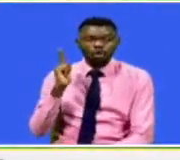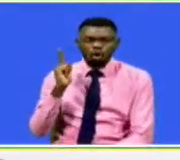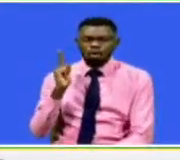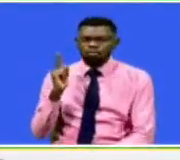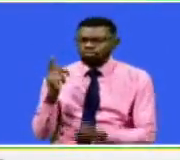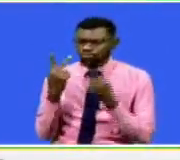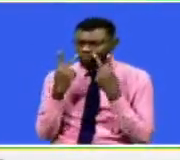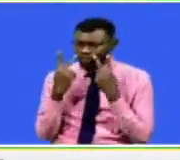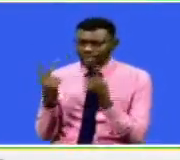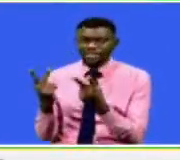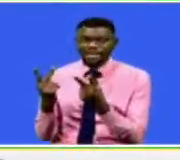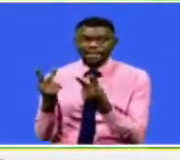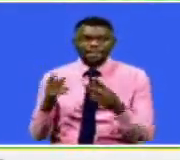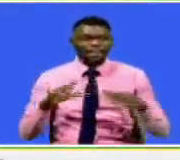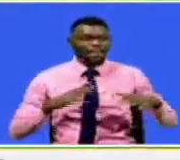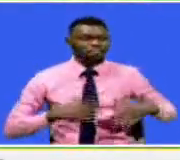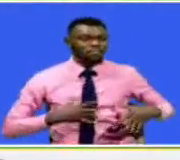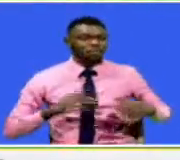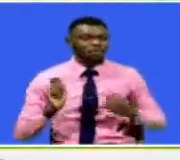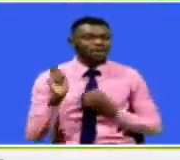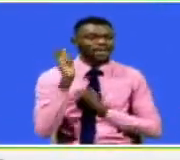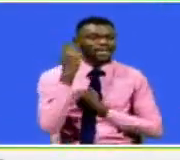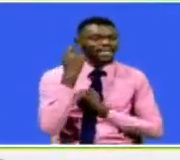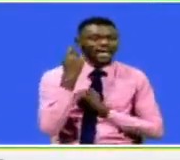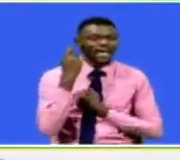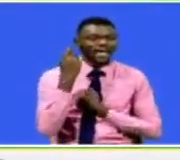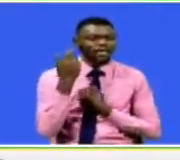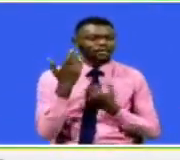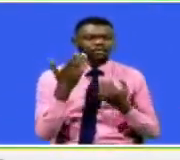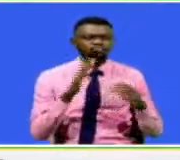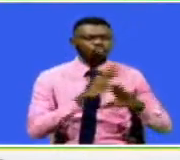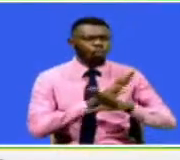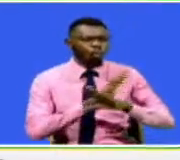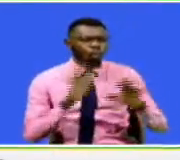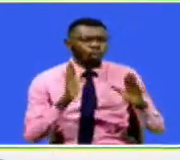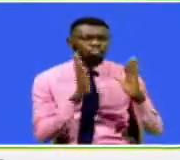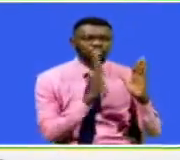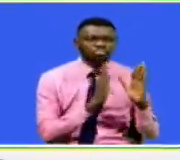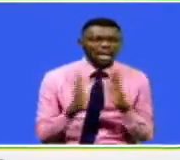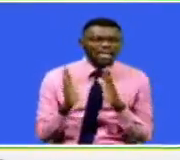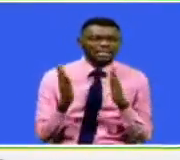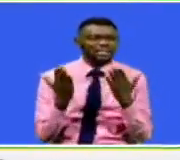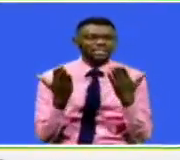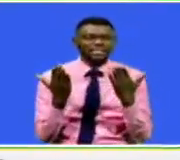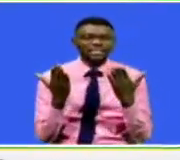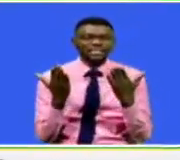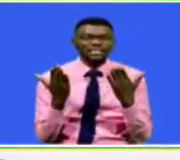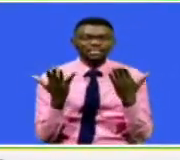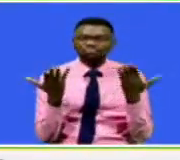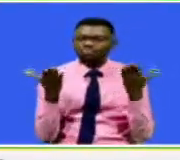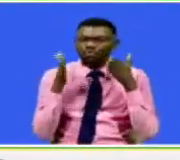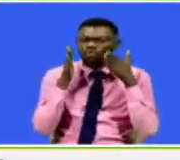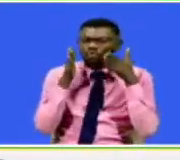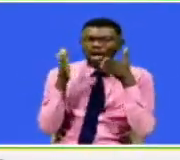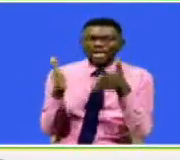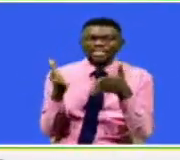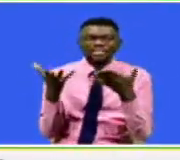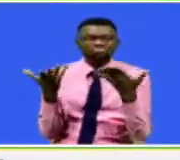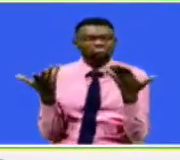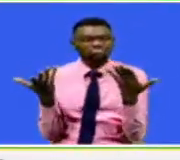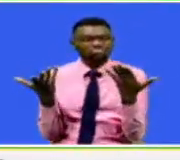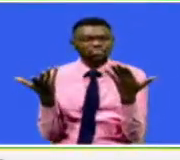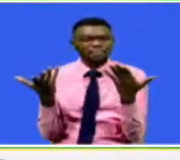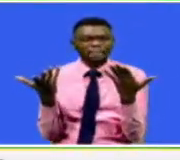considered that the people of Kenya did not intend to vest or concentrate such sweeping